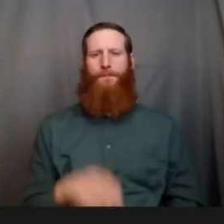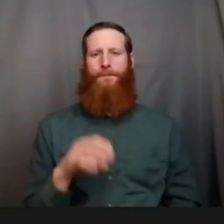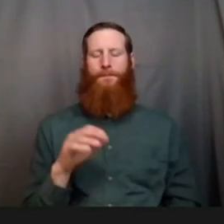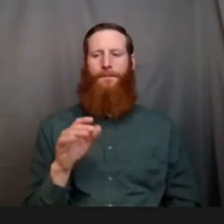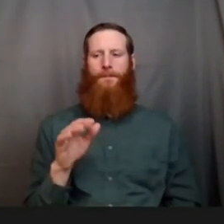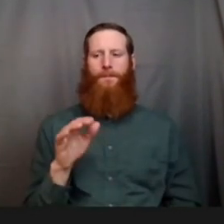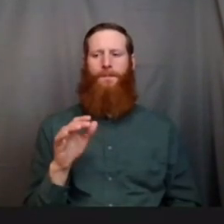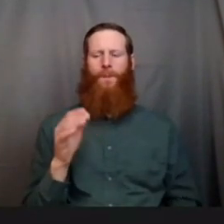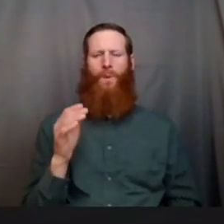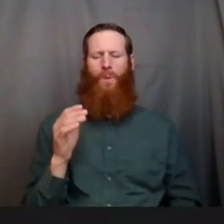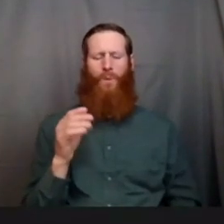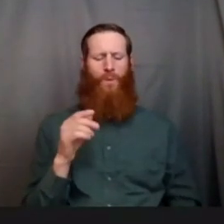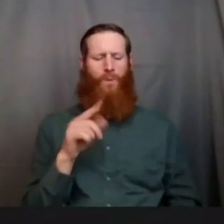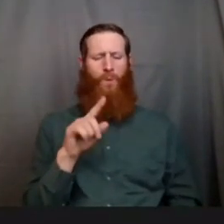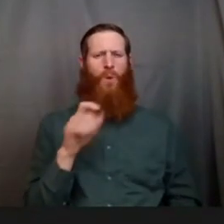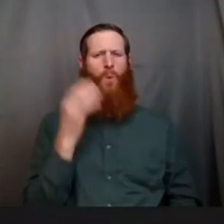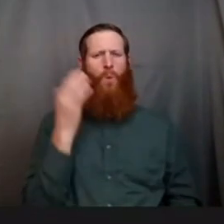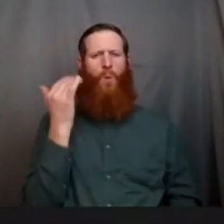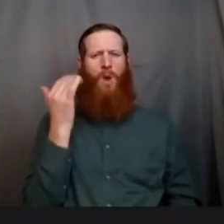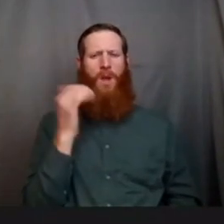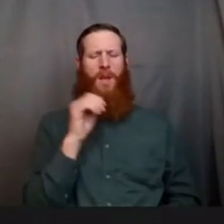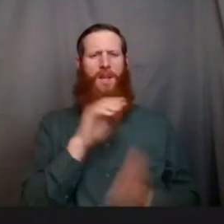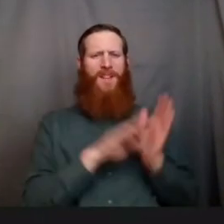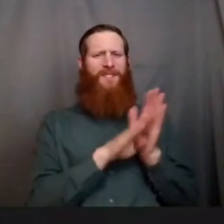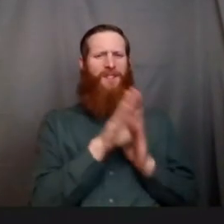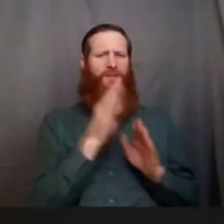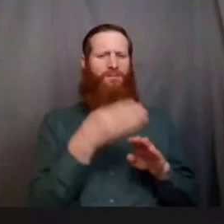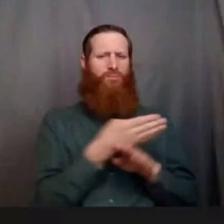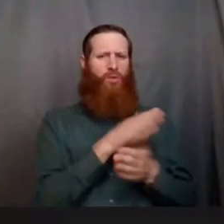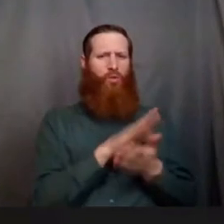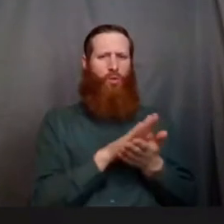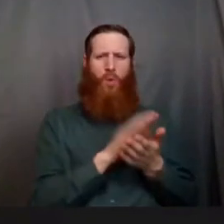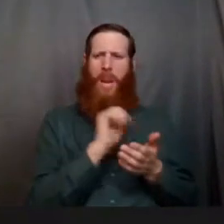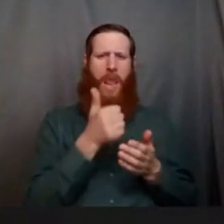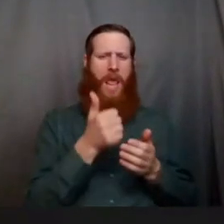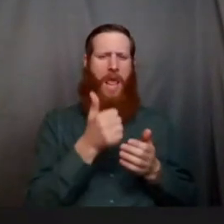Why isn't developmental preschool following a hybrid model?